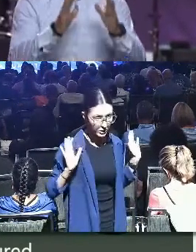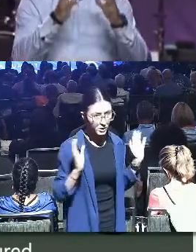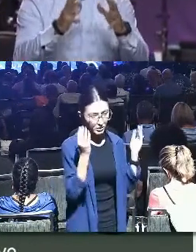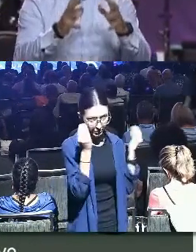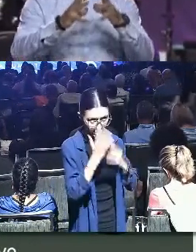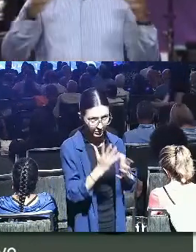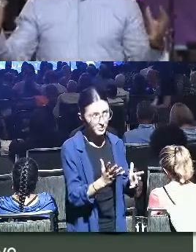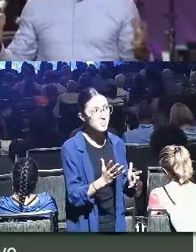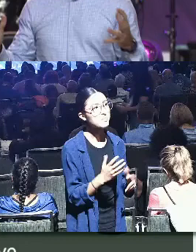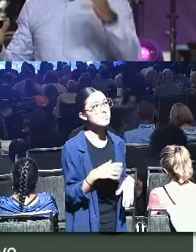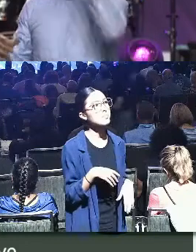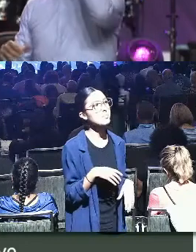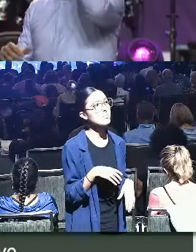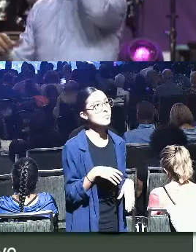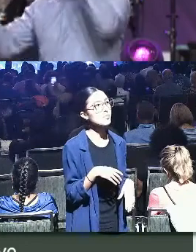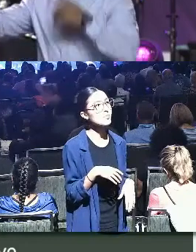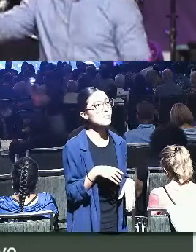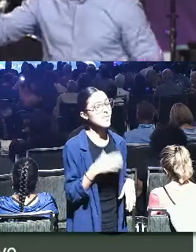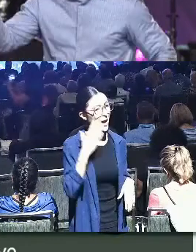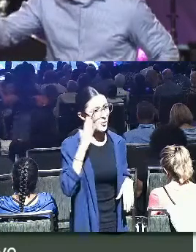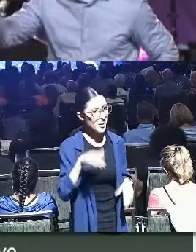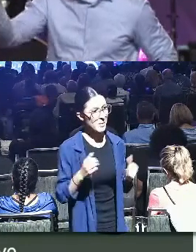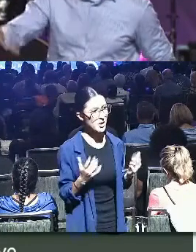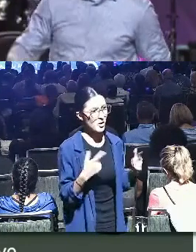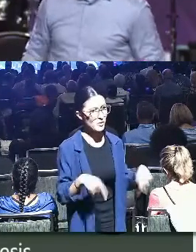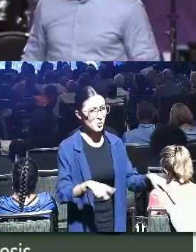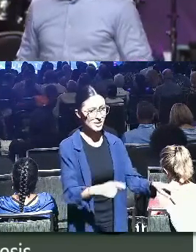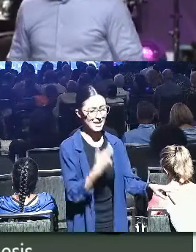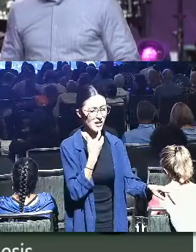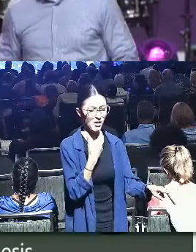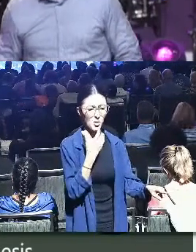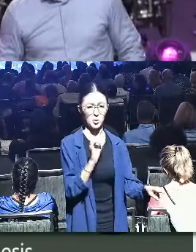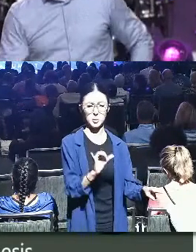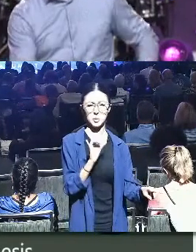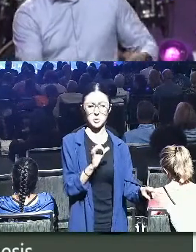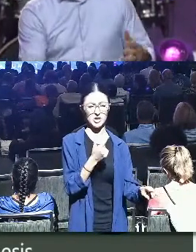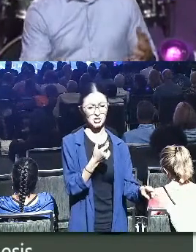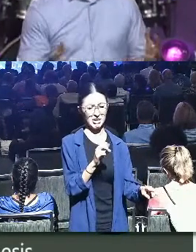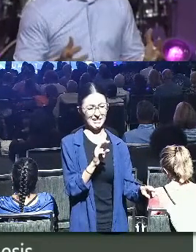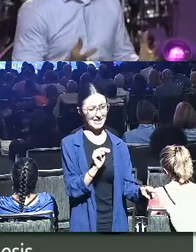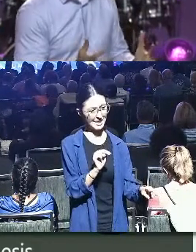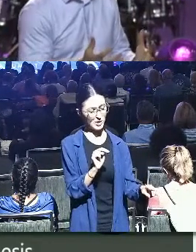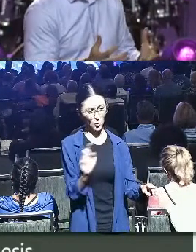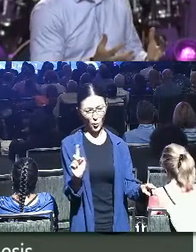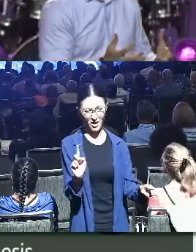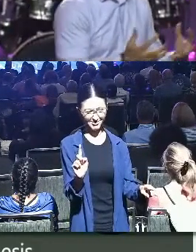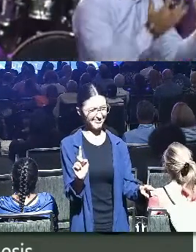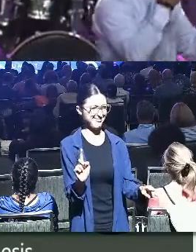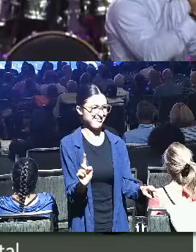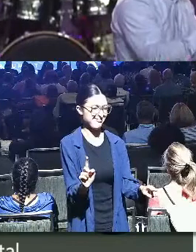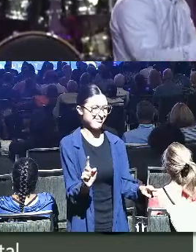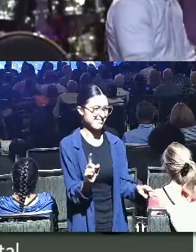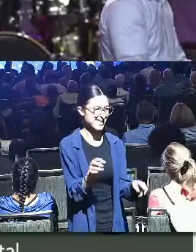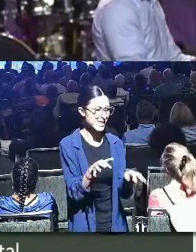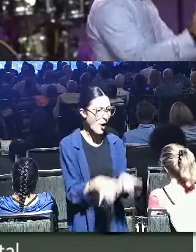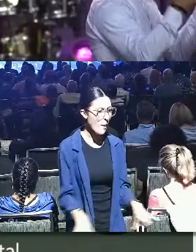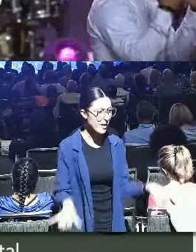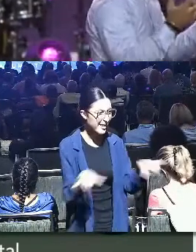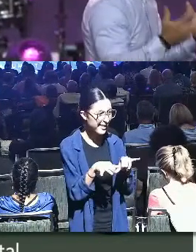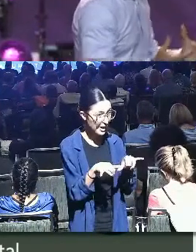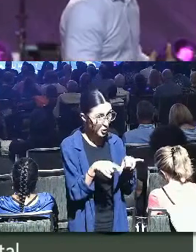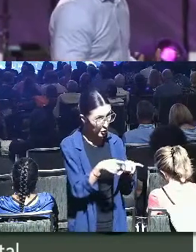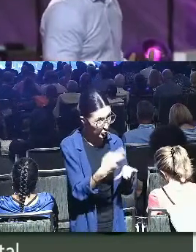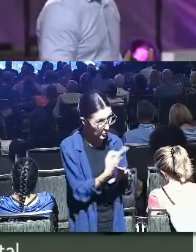says, you're brave. Everybody knows Genesis 1, and you're using that as your main text. But you know, tohu wabohu describes chaos